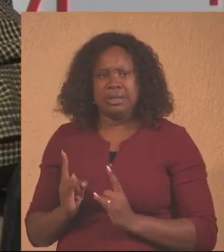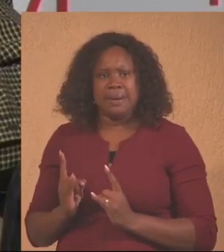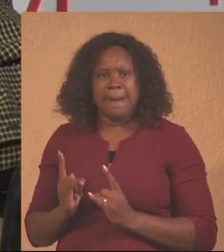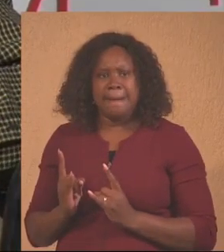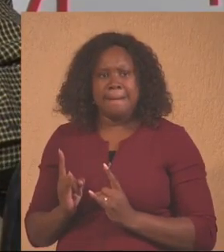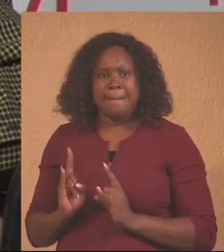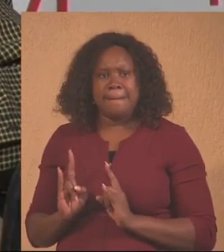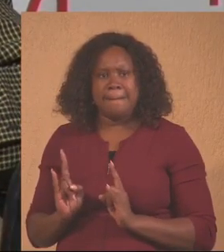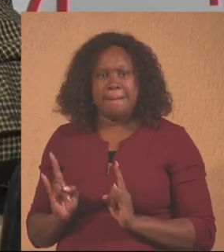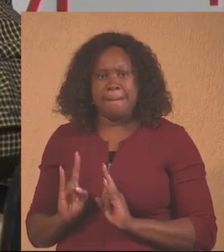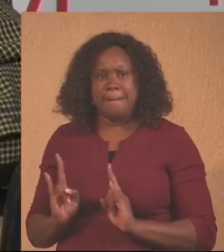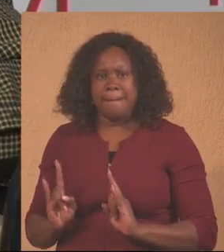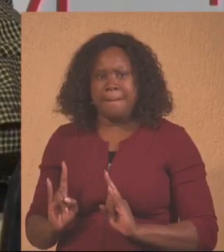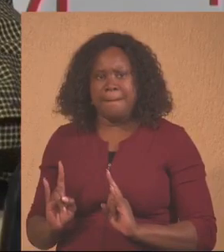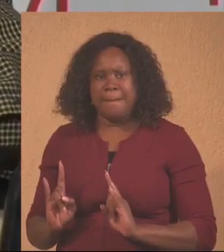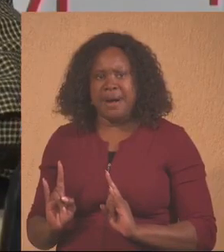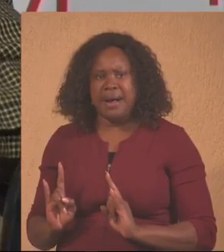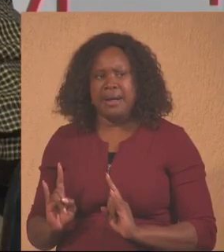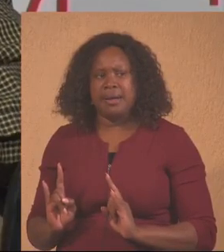behaviors, we have to go that far.